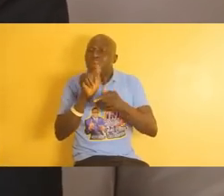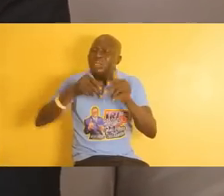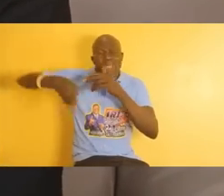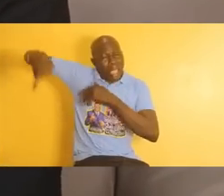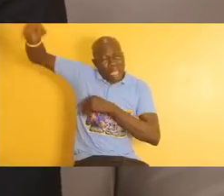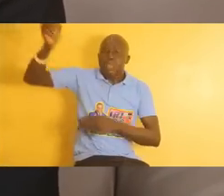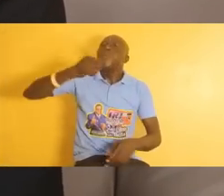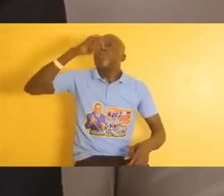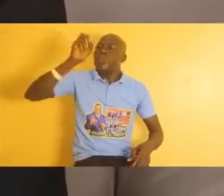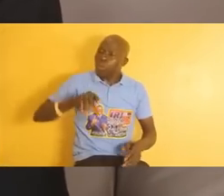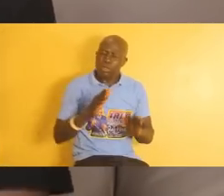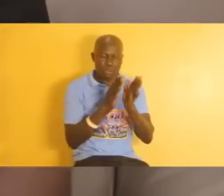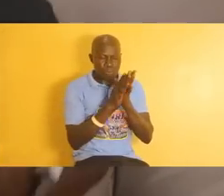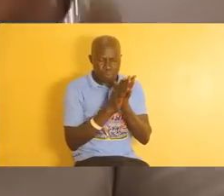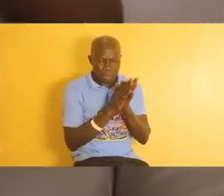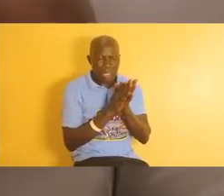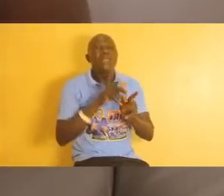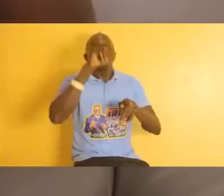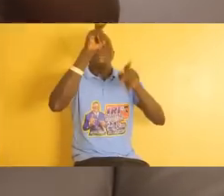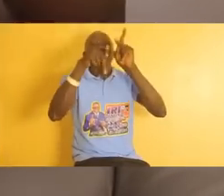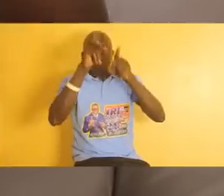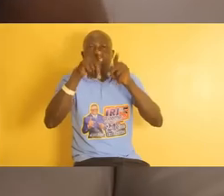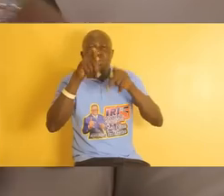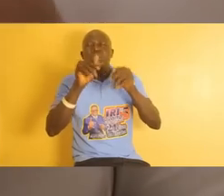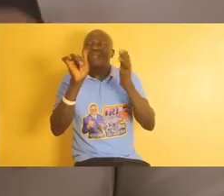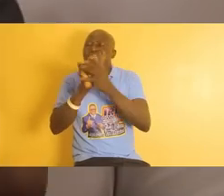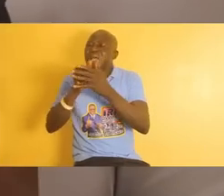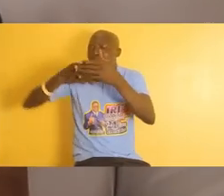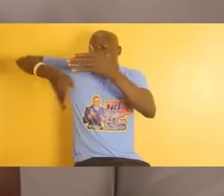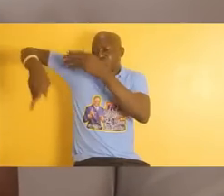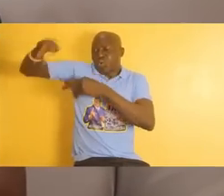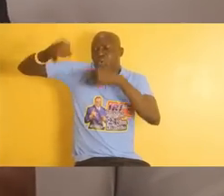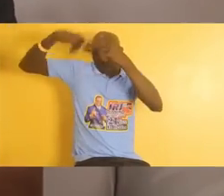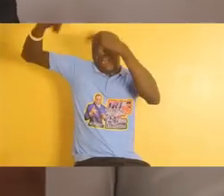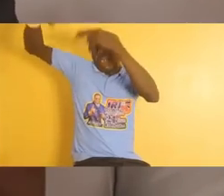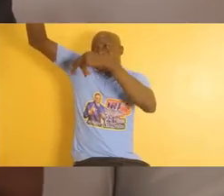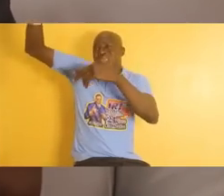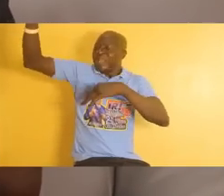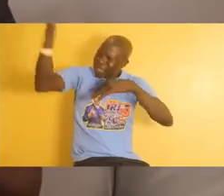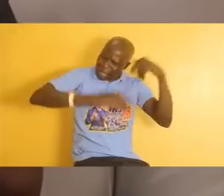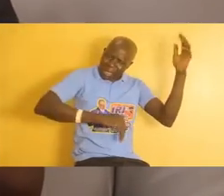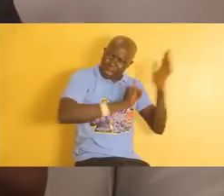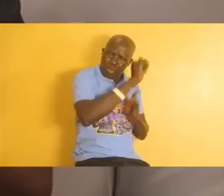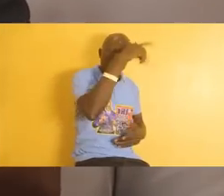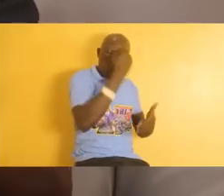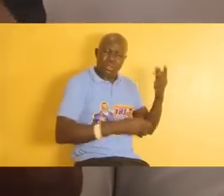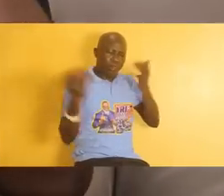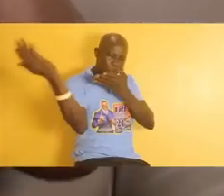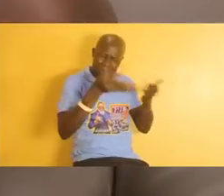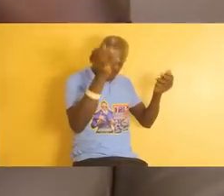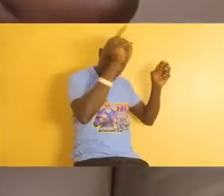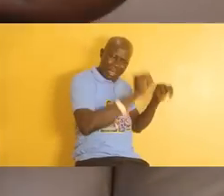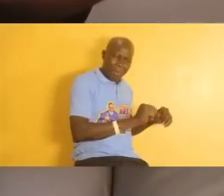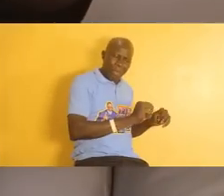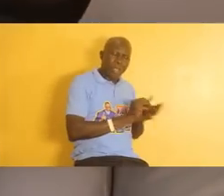That means the people are move higher also must pray. Awon to goke saju re to ja the people that are greater than you, what is the cause of why they are